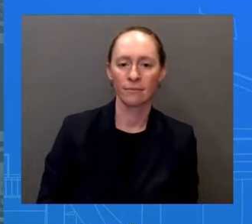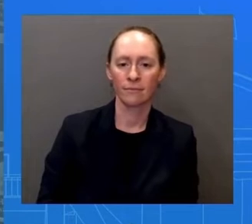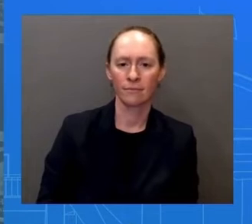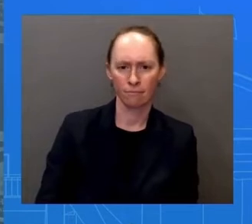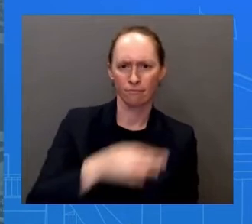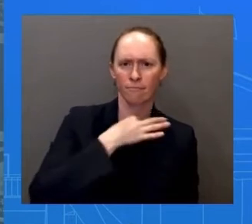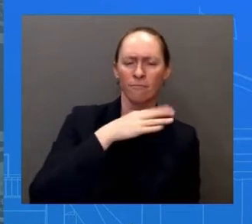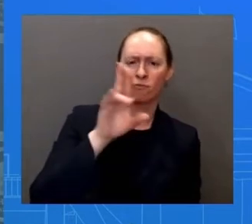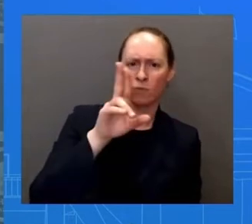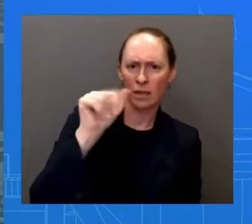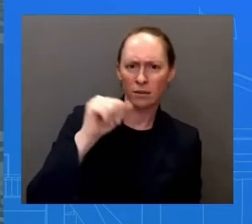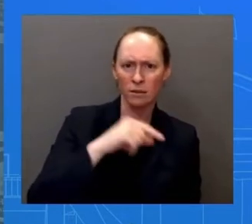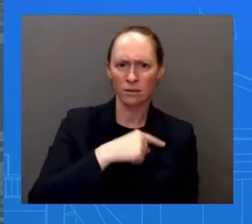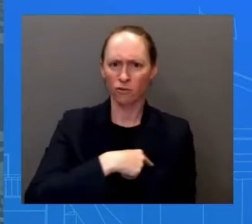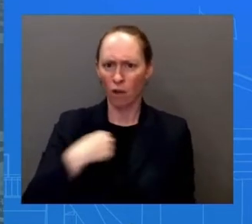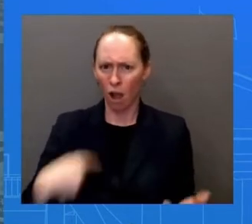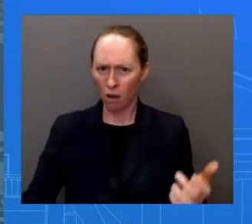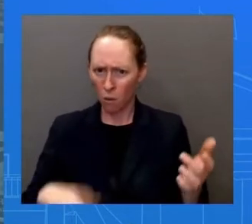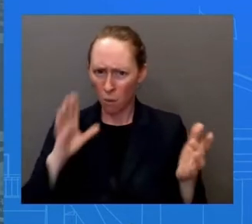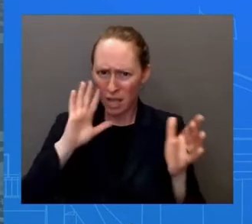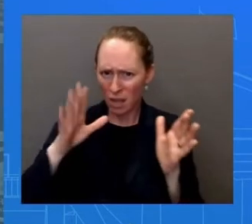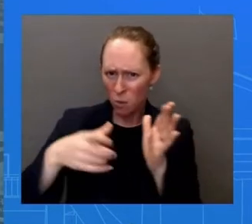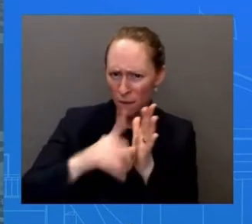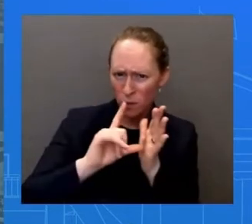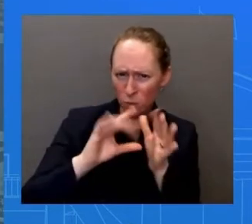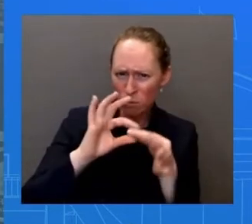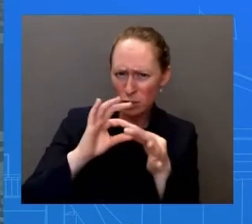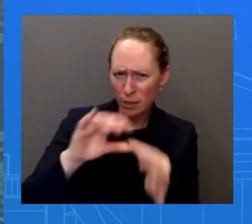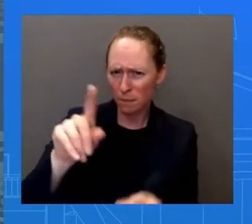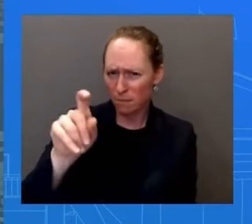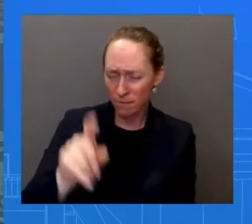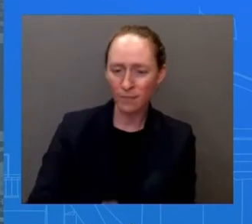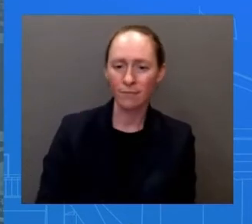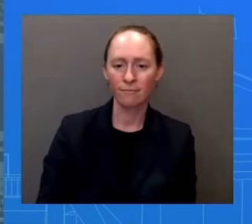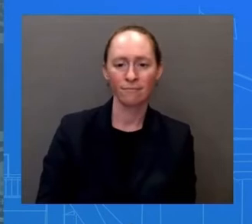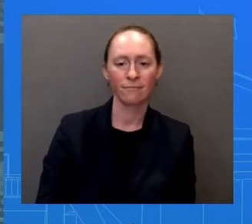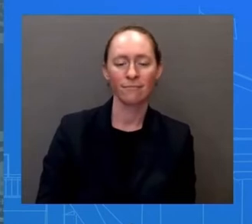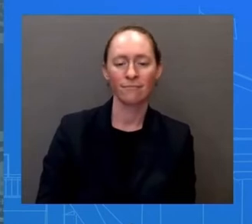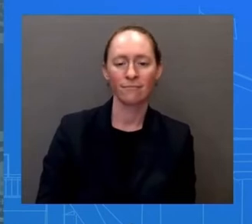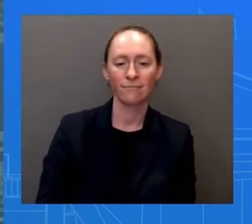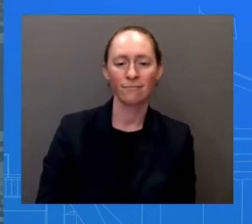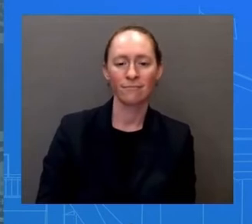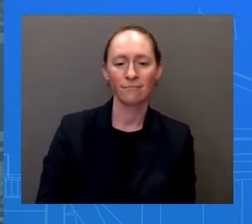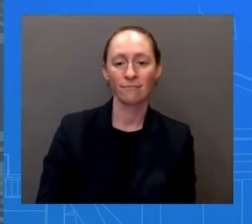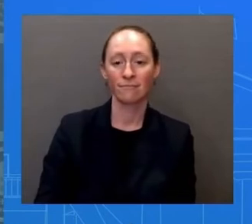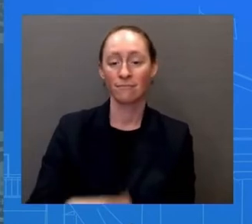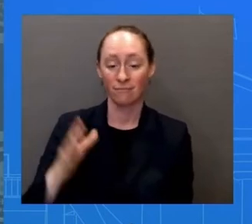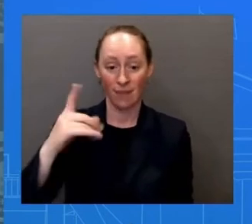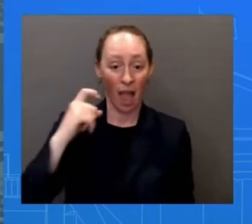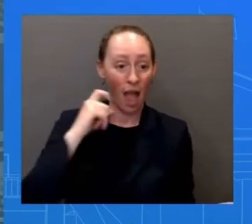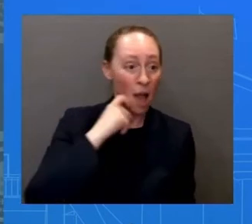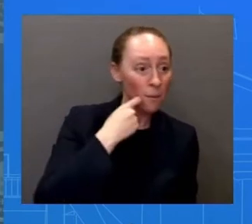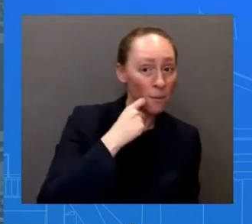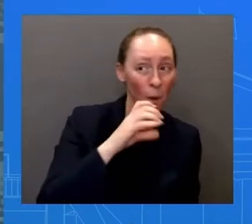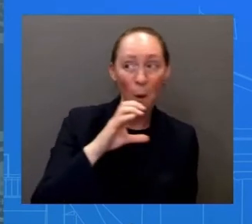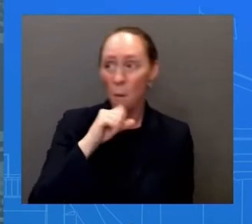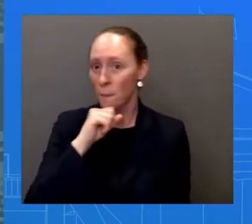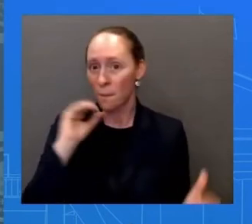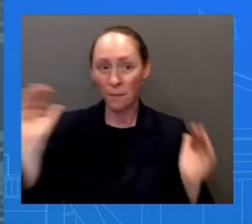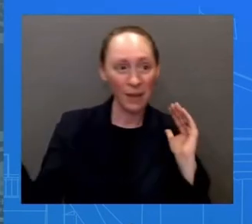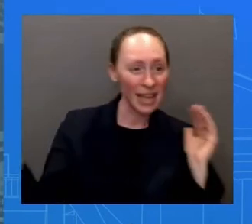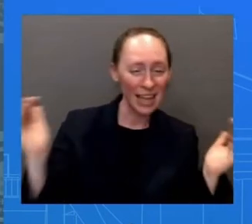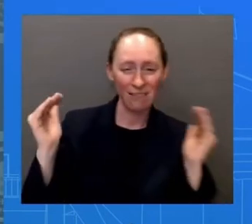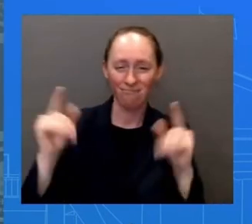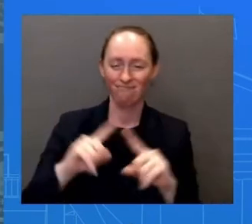of the relationship. These are literally apples to oranges you're asking us to compare here. Take a look at the National